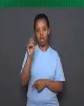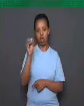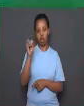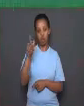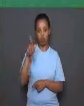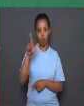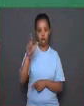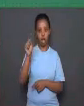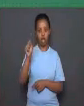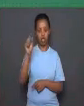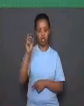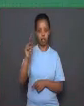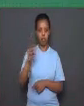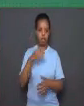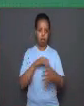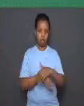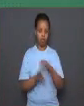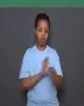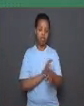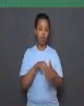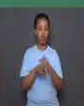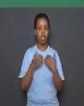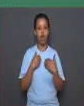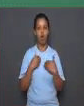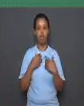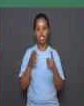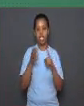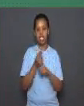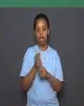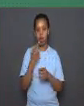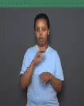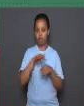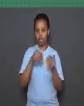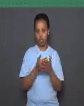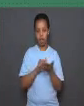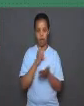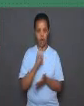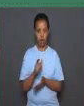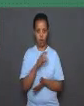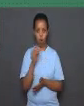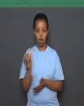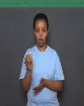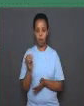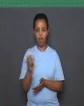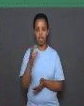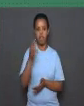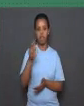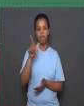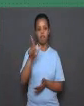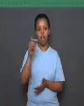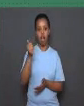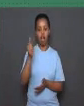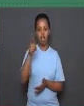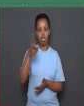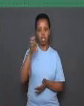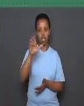cells. The cytoskeleton forms structures like flagella,